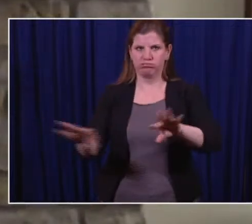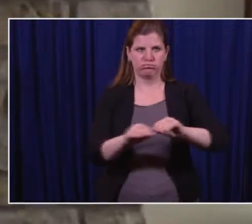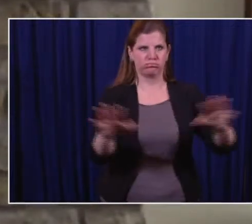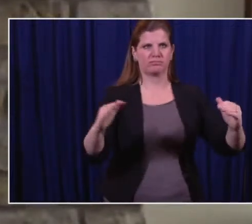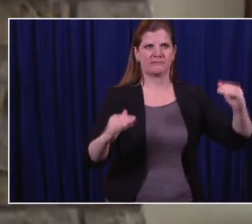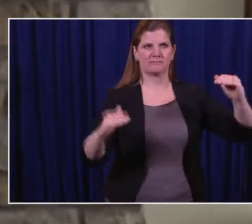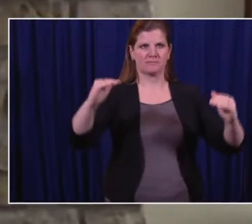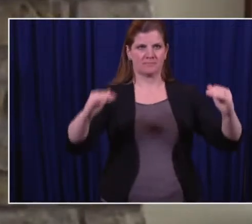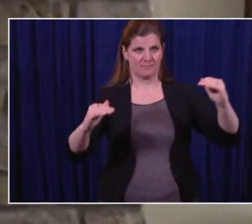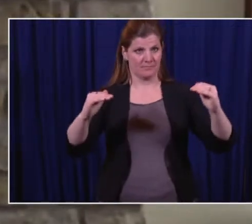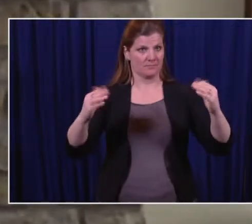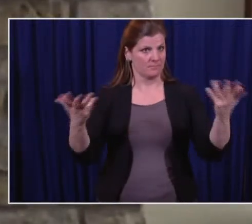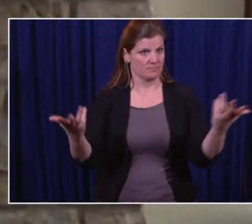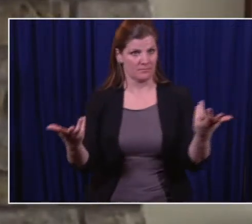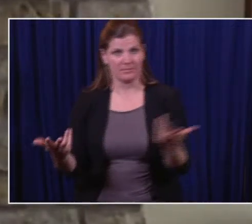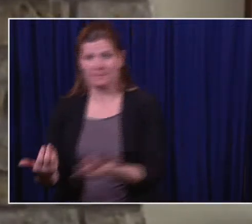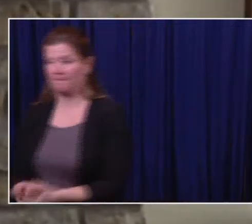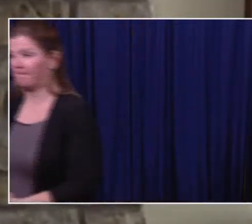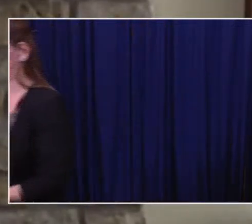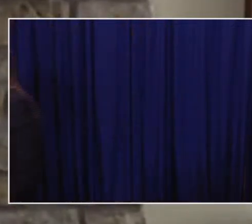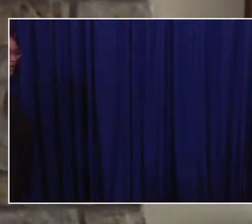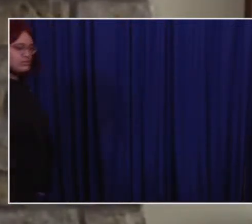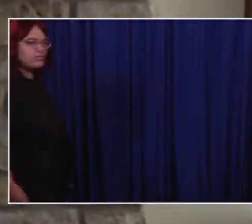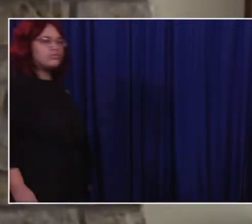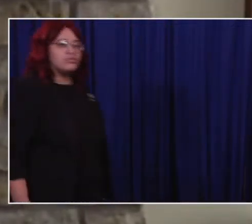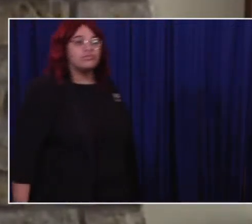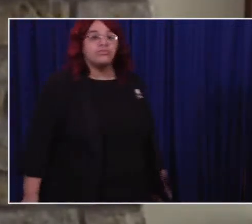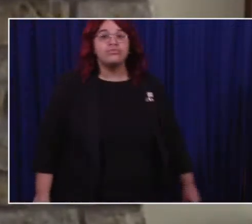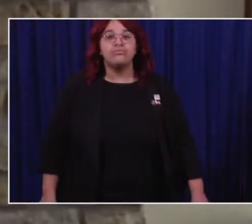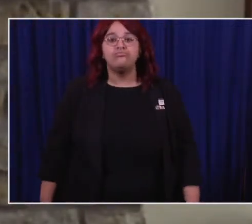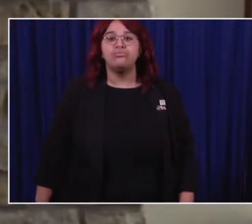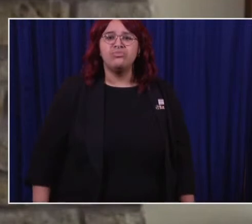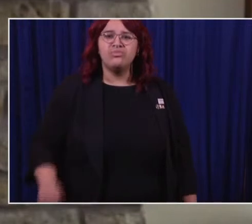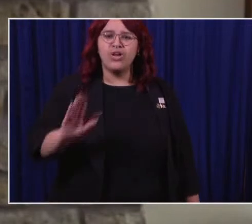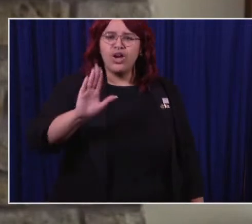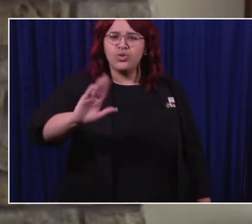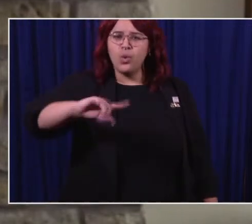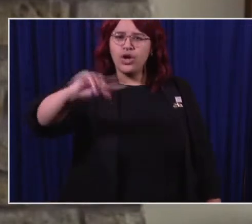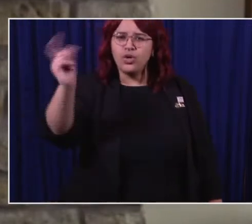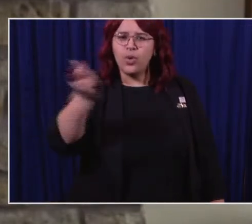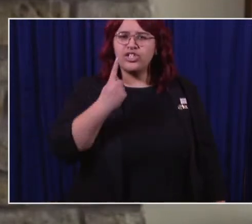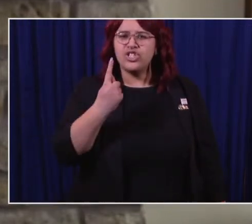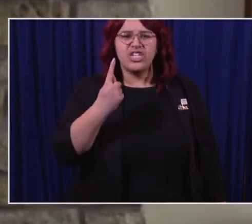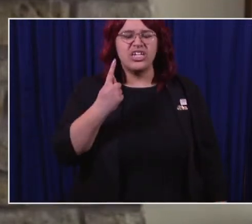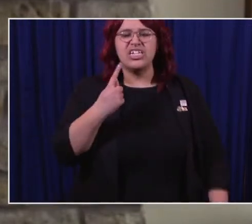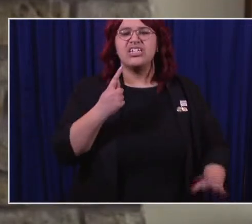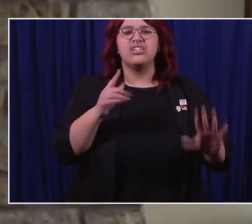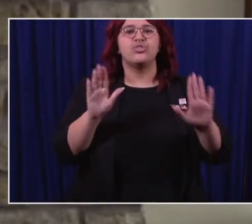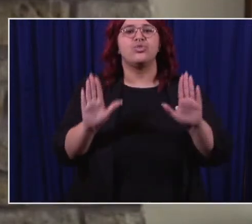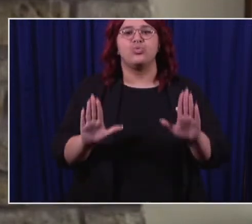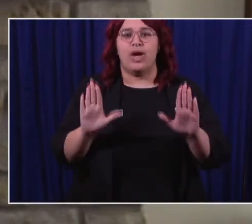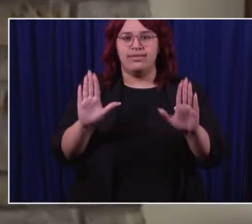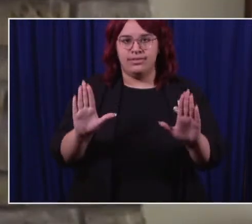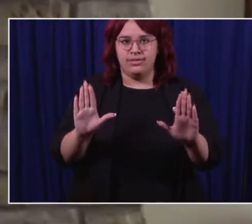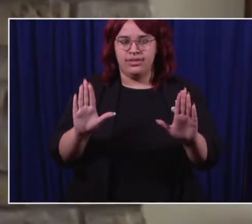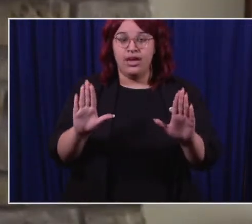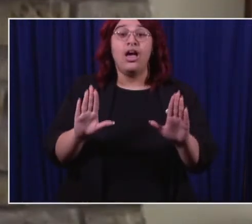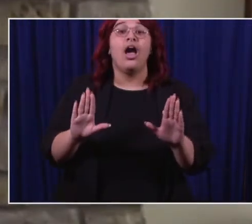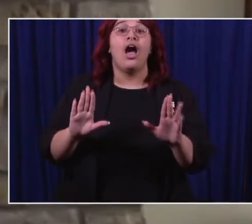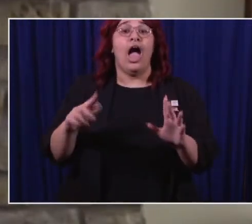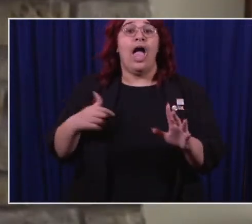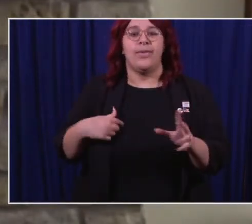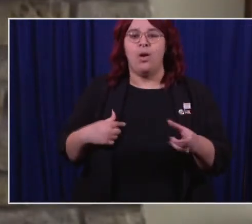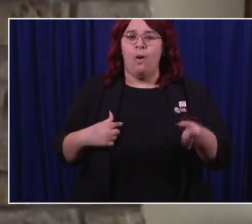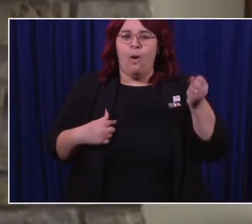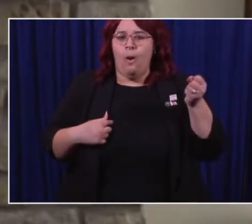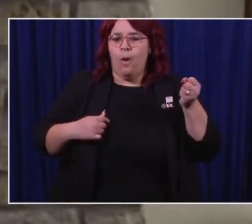Excellent question. I'm going to get Director McElroy back on here, but I'm going to start off on this. She's been certainly working a